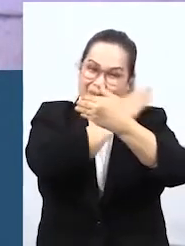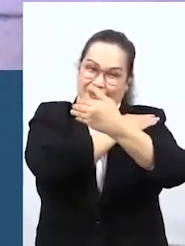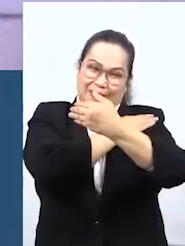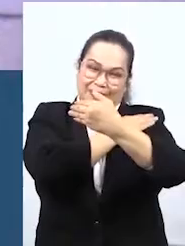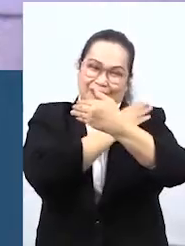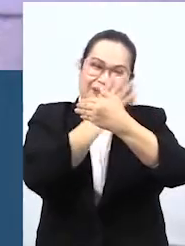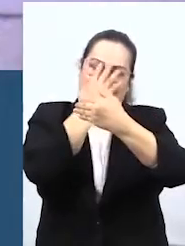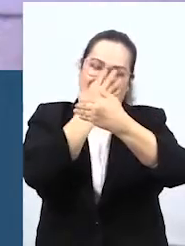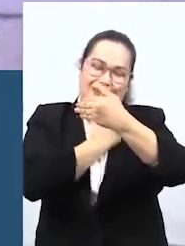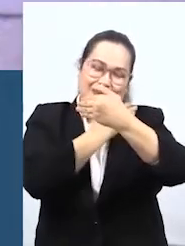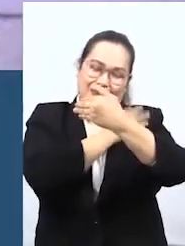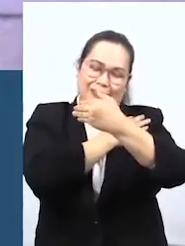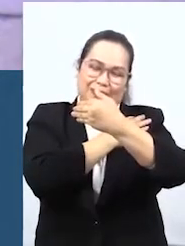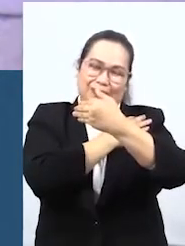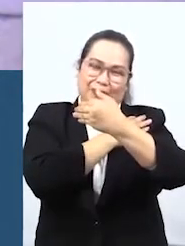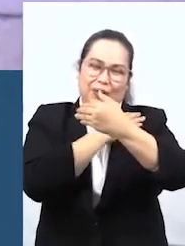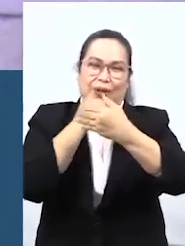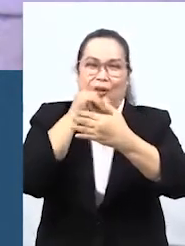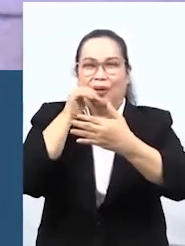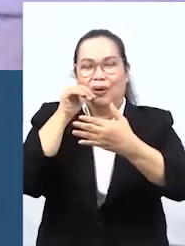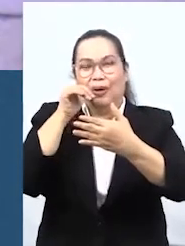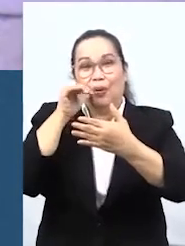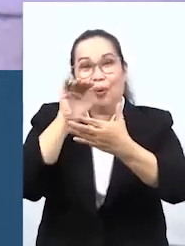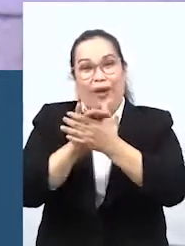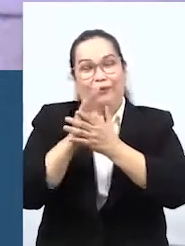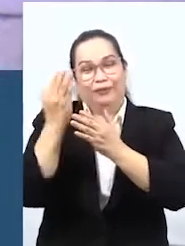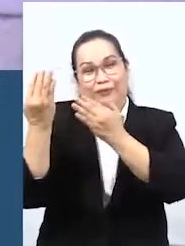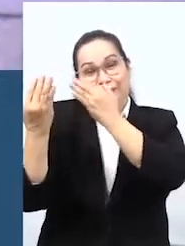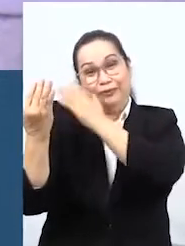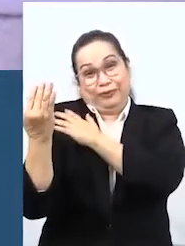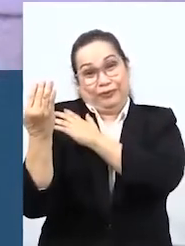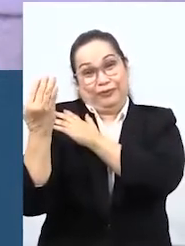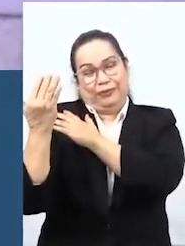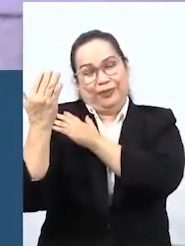arm my wife will fall asleep on my right